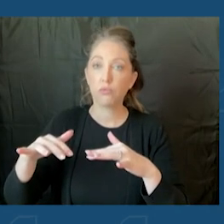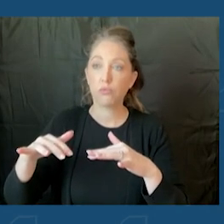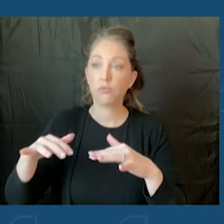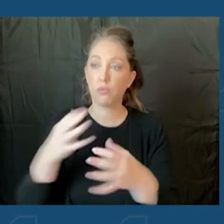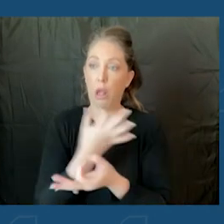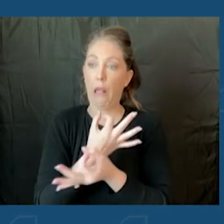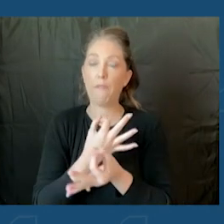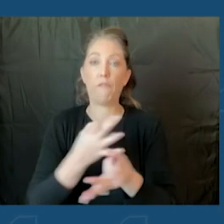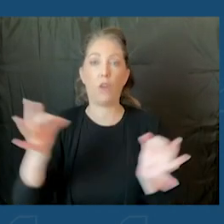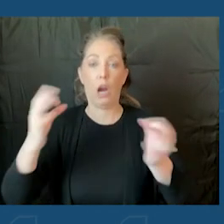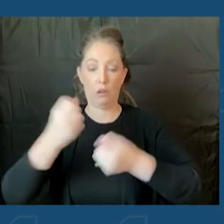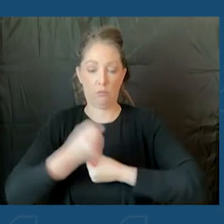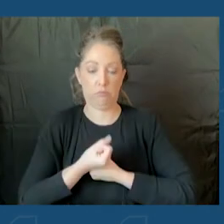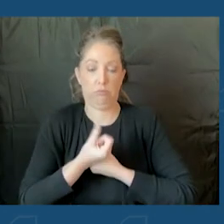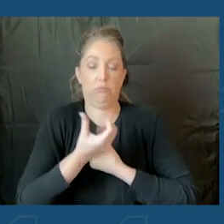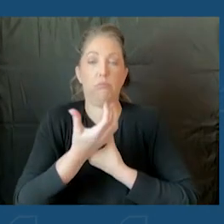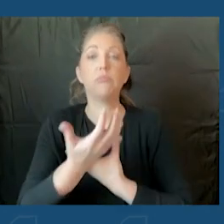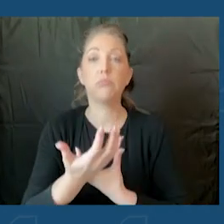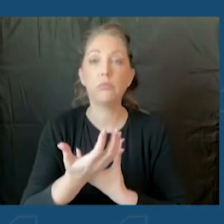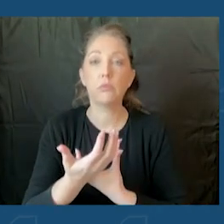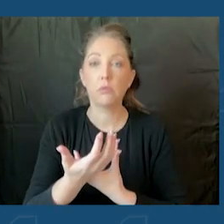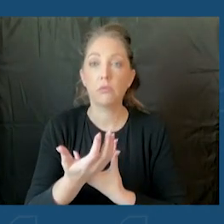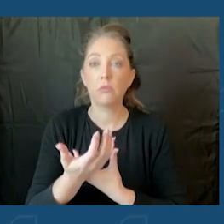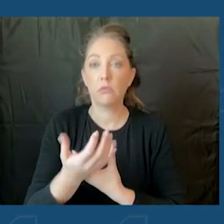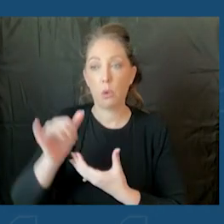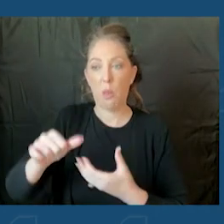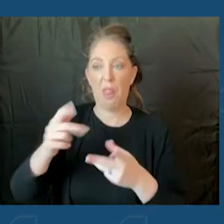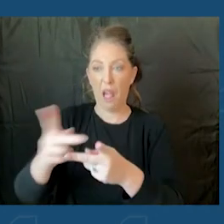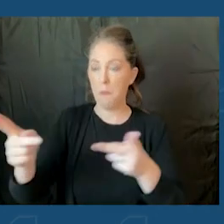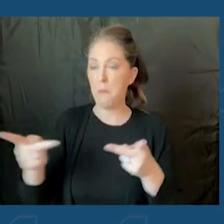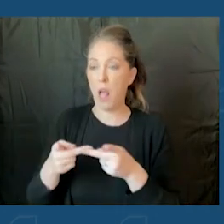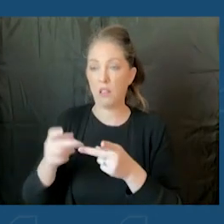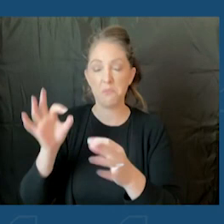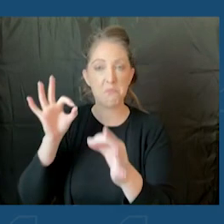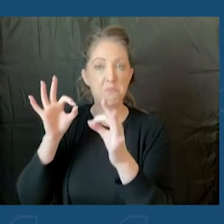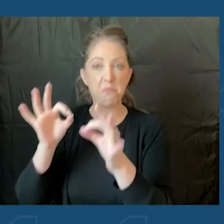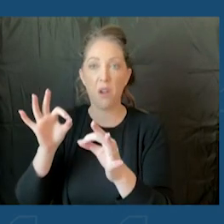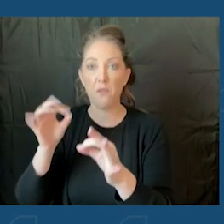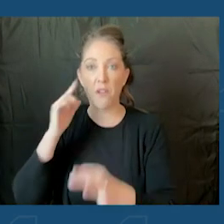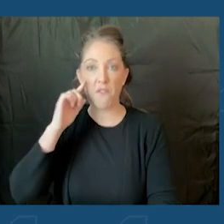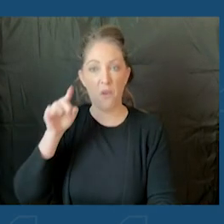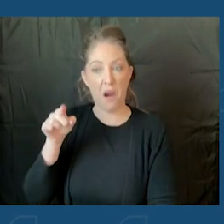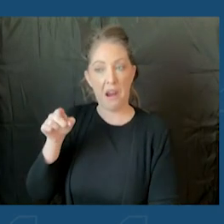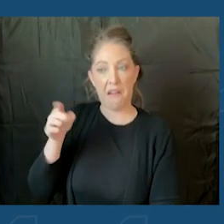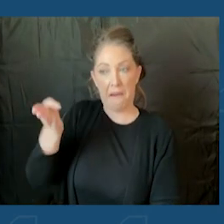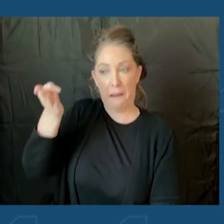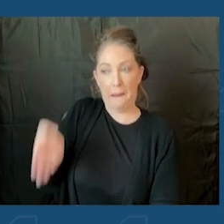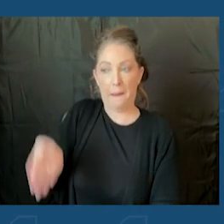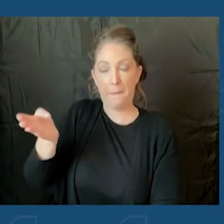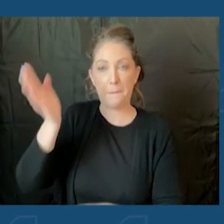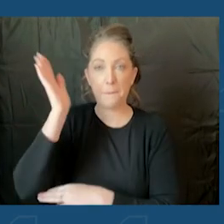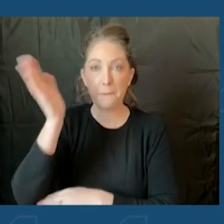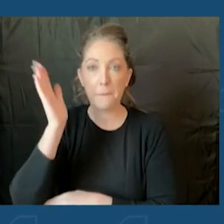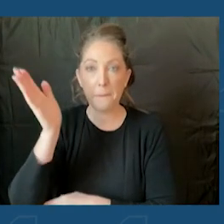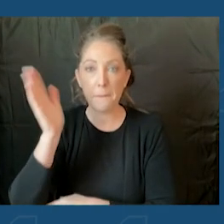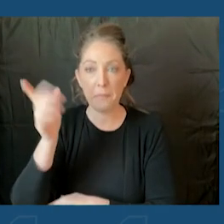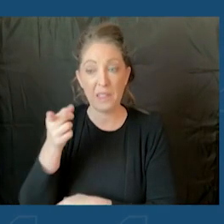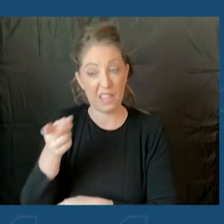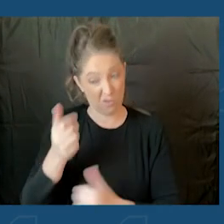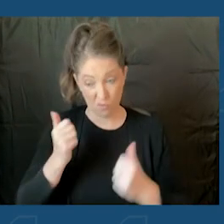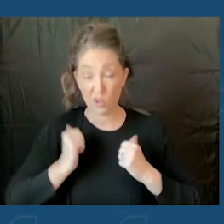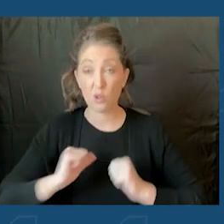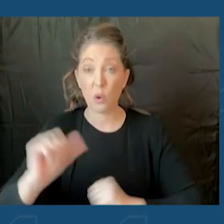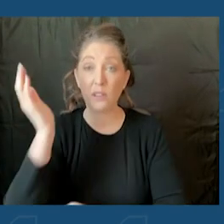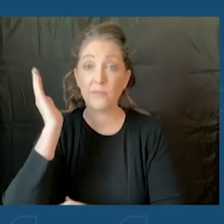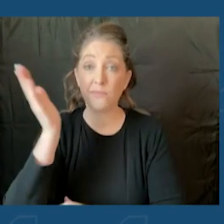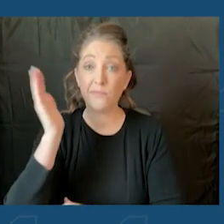thought. So this is a place ideally suited for him to be able to speak, and that's what he was attempting to do just in